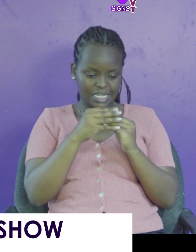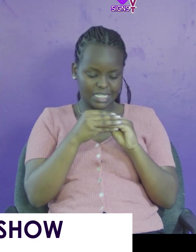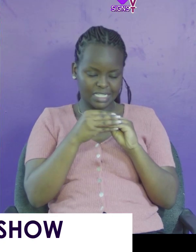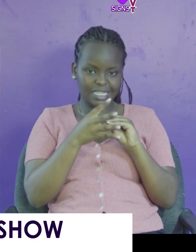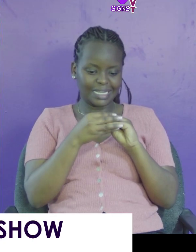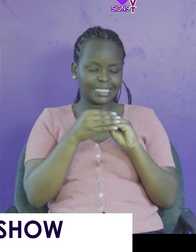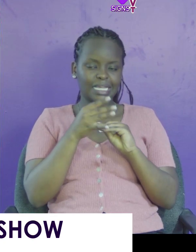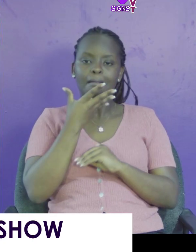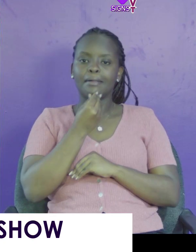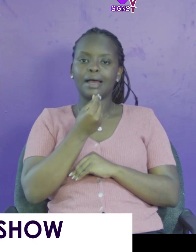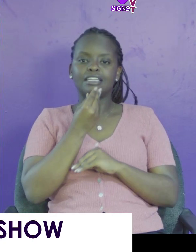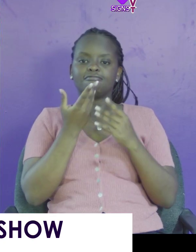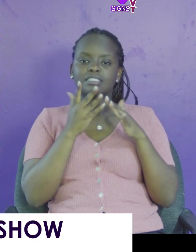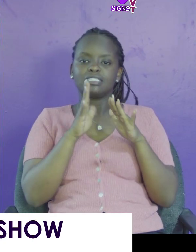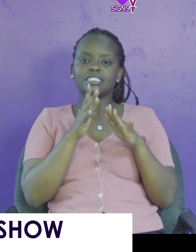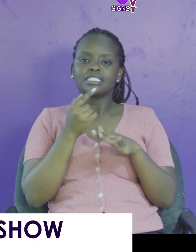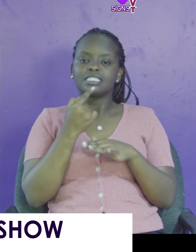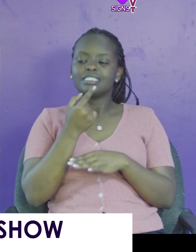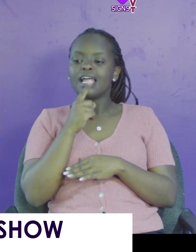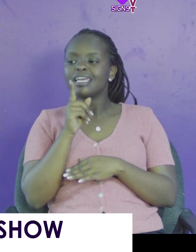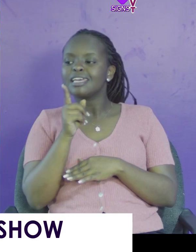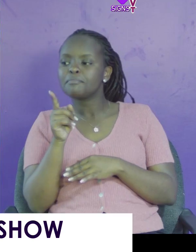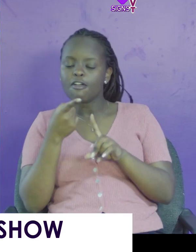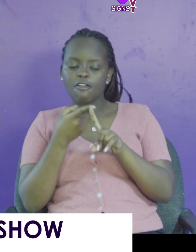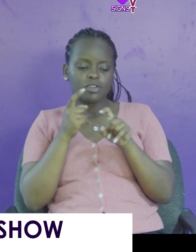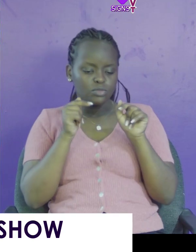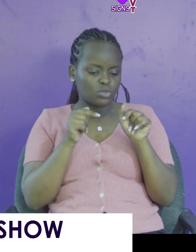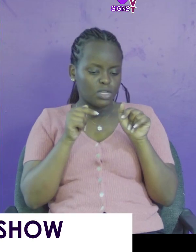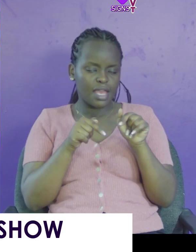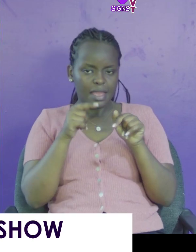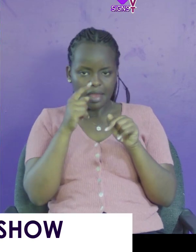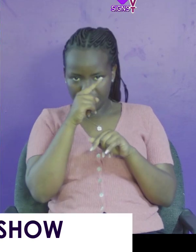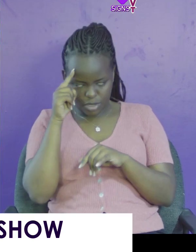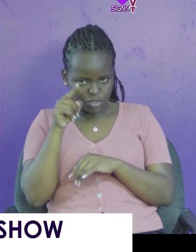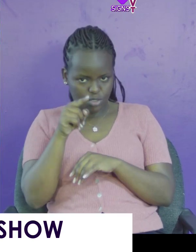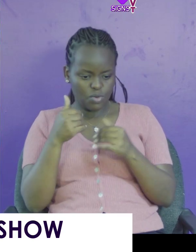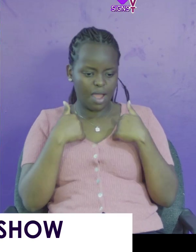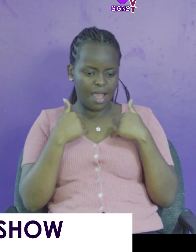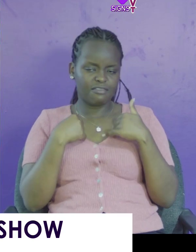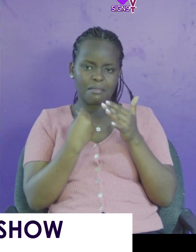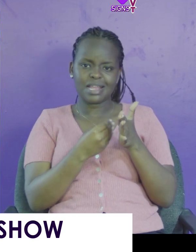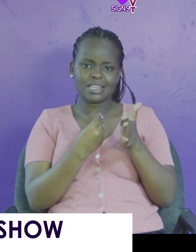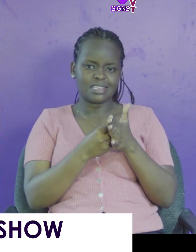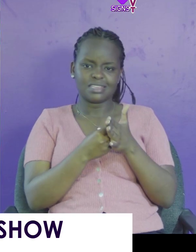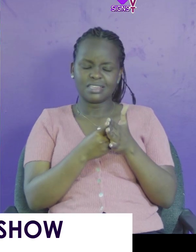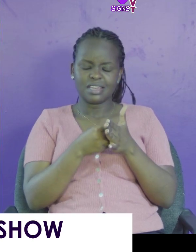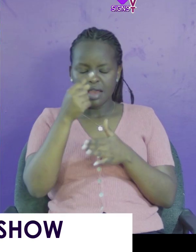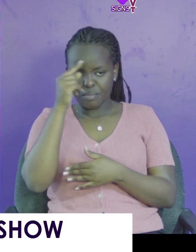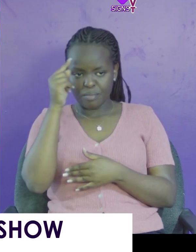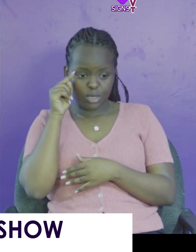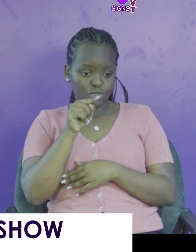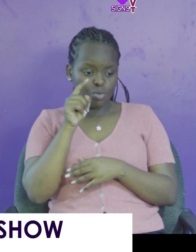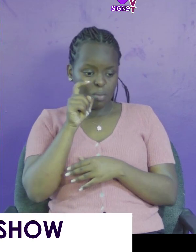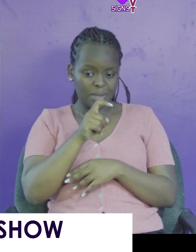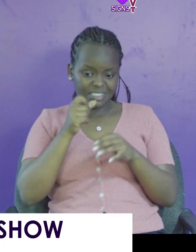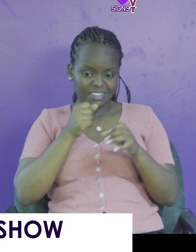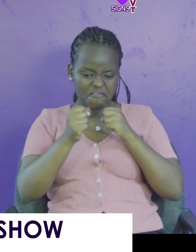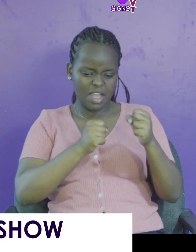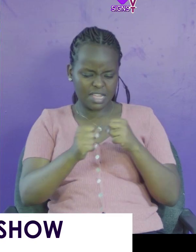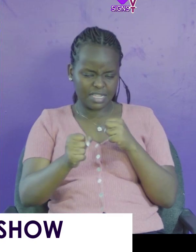a man. And he did not tell him that from today, it is because you'll be having money. It is because you'll be able to fight. It